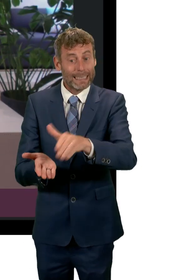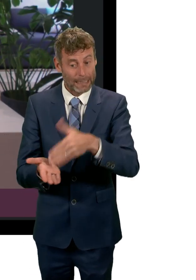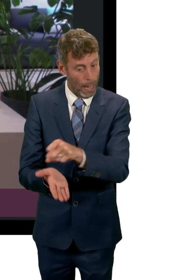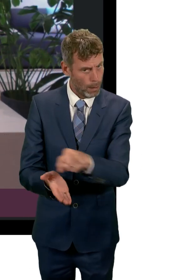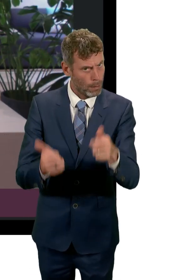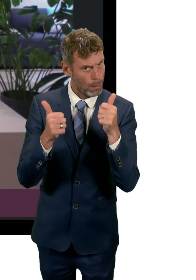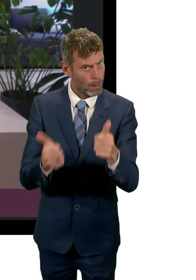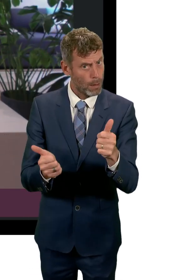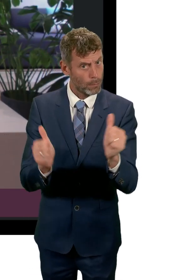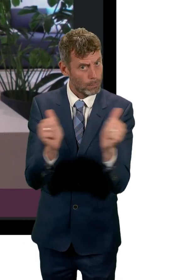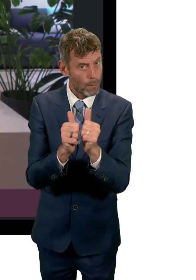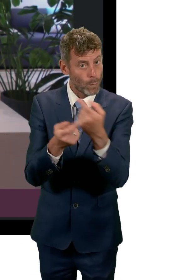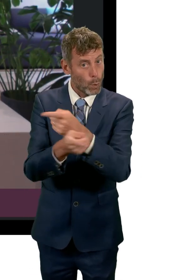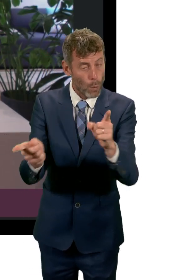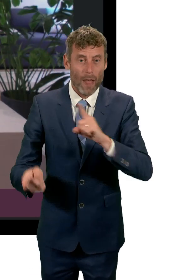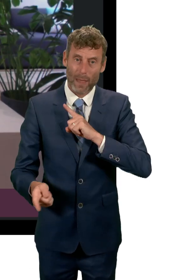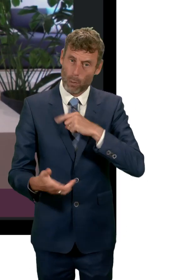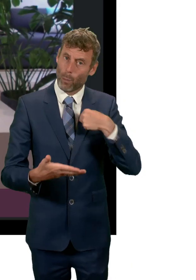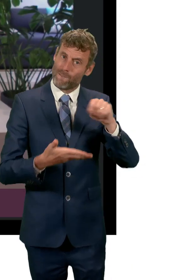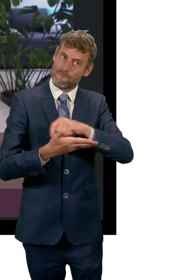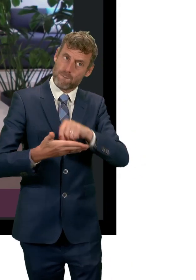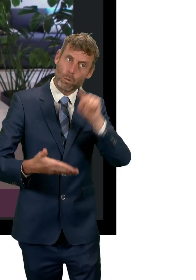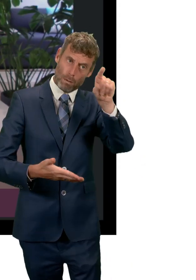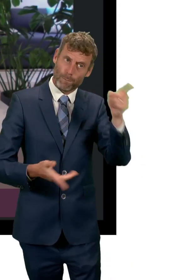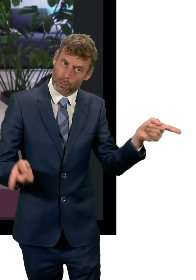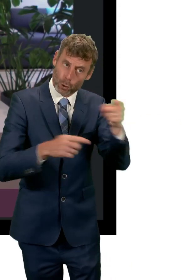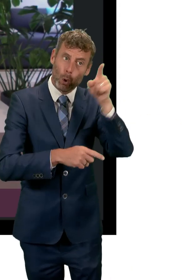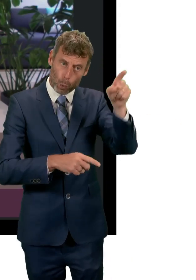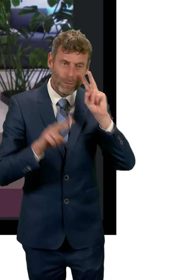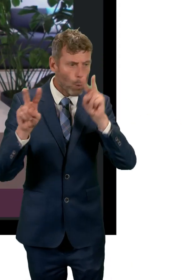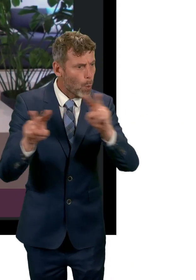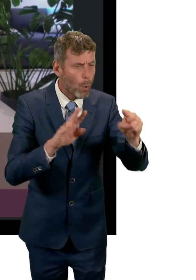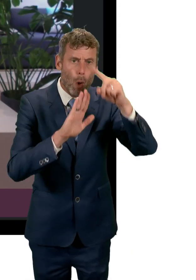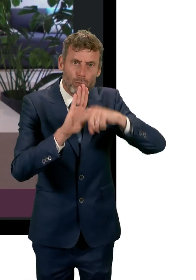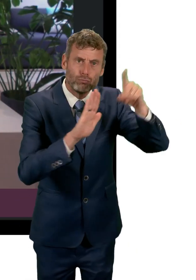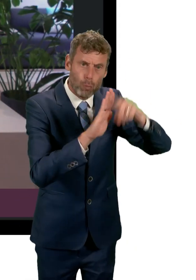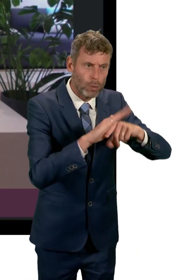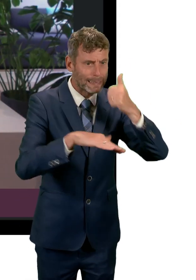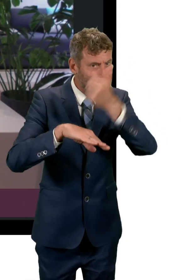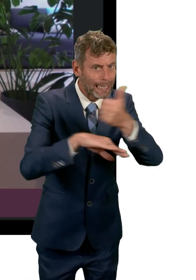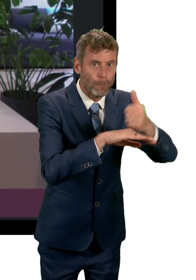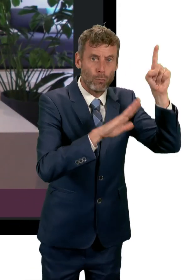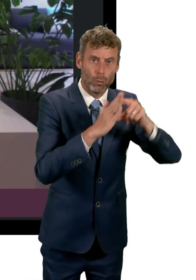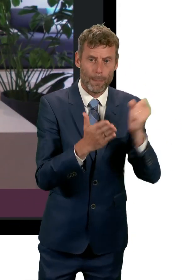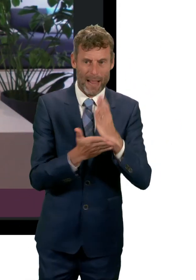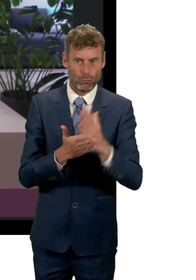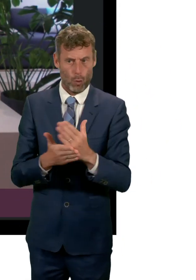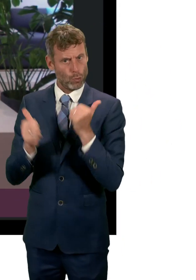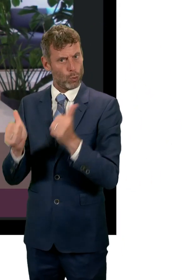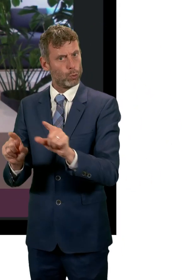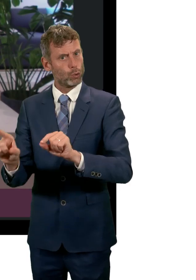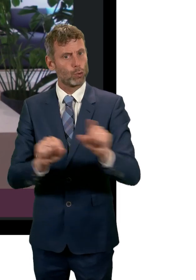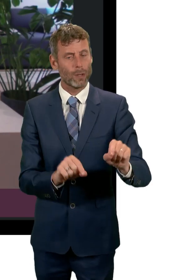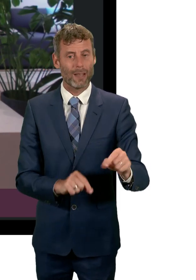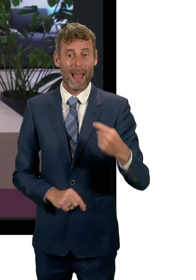and that's partly why we elect them. So I think we have to shoot down this. It's an industry-fabricated term,